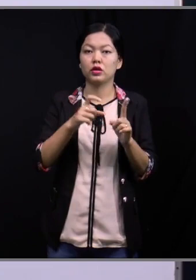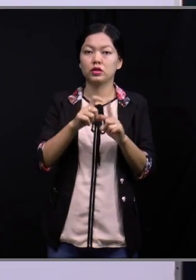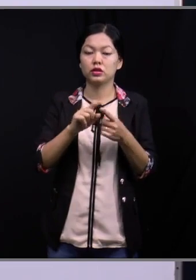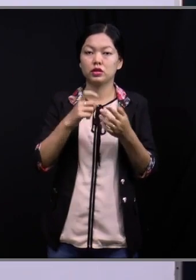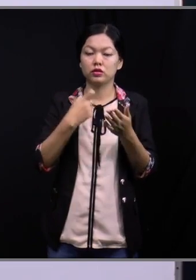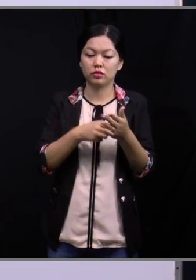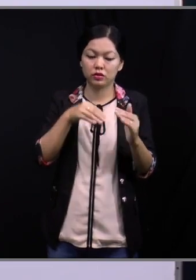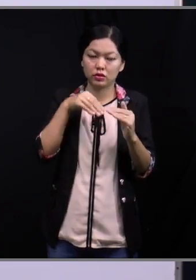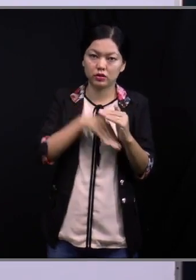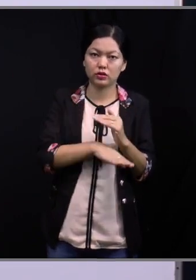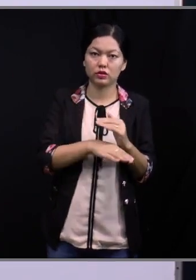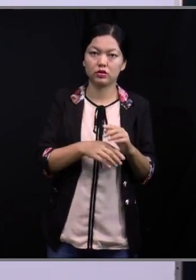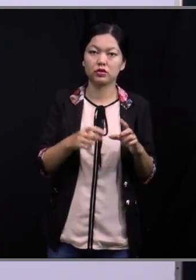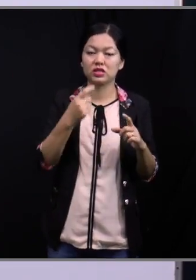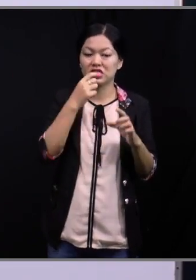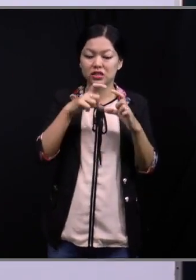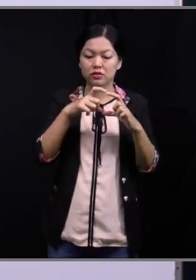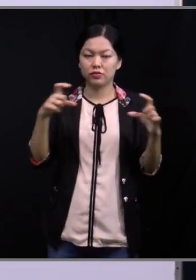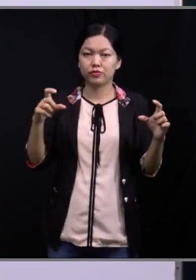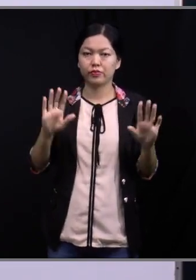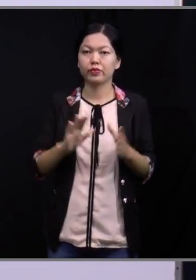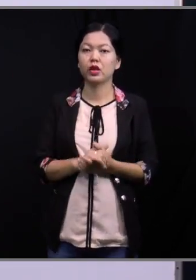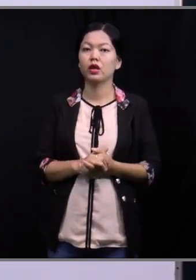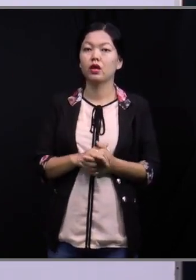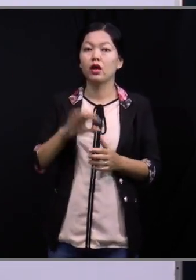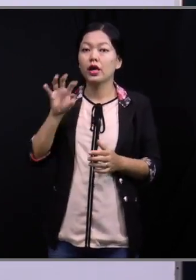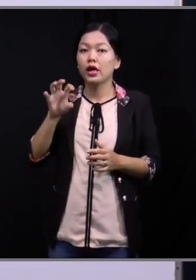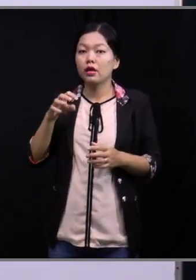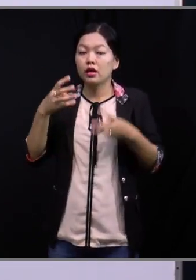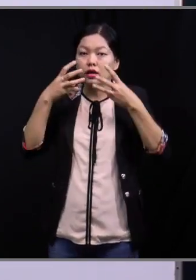family Felidae and Canidae, the cats and dogs, Canidae,